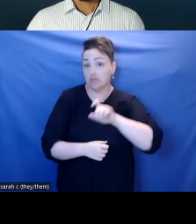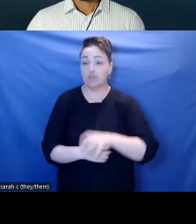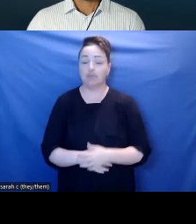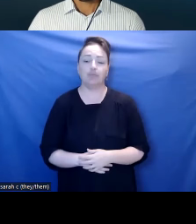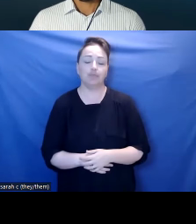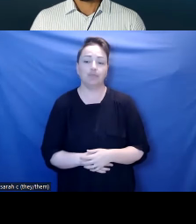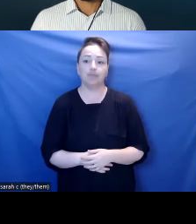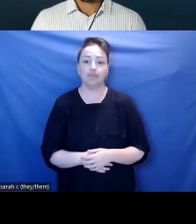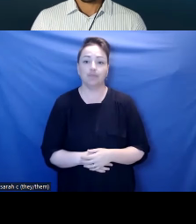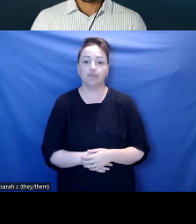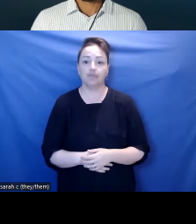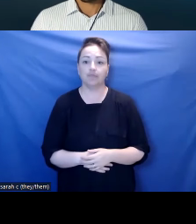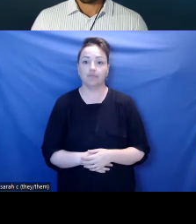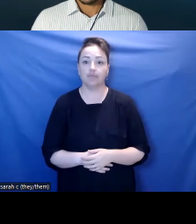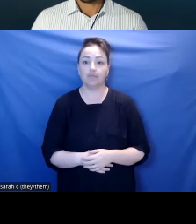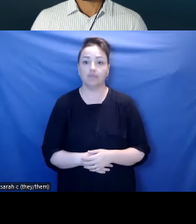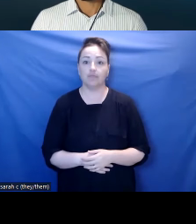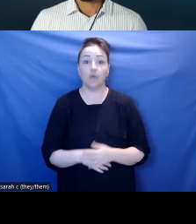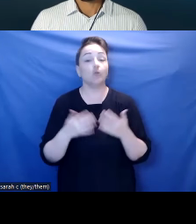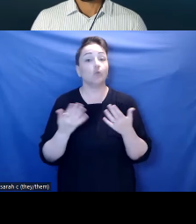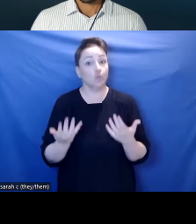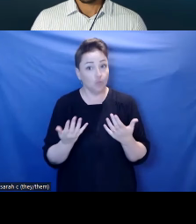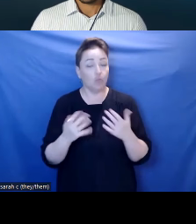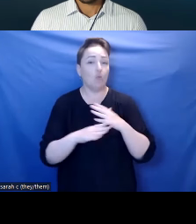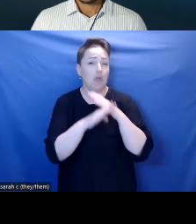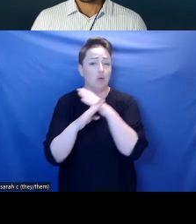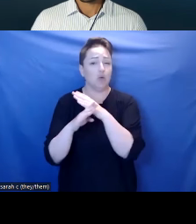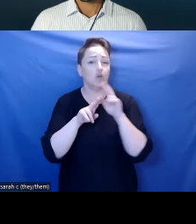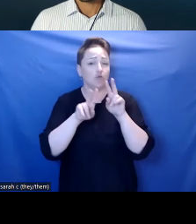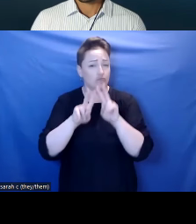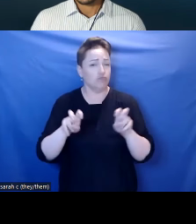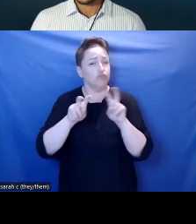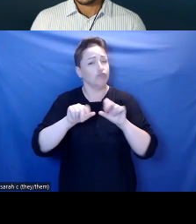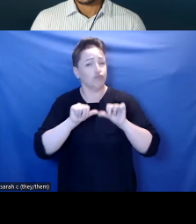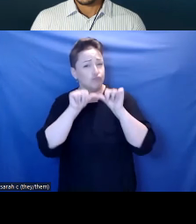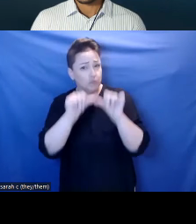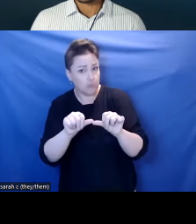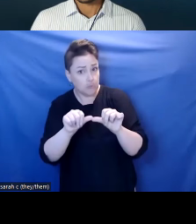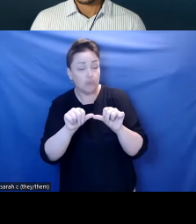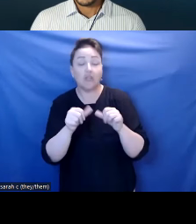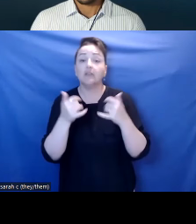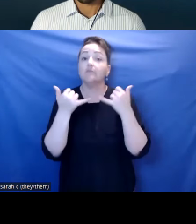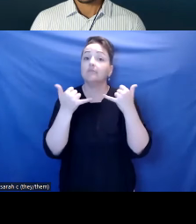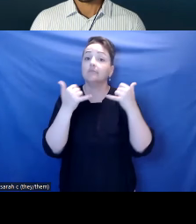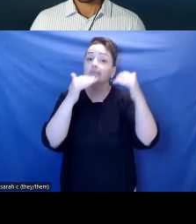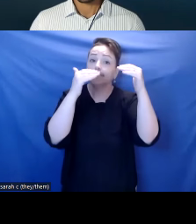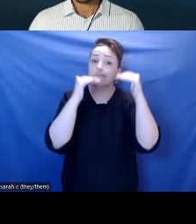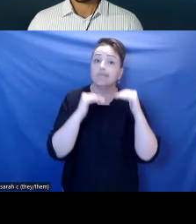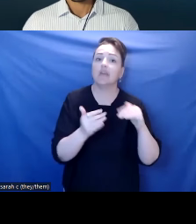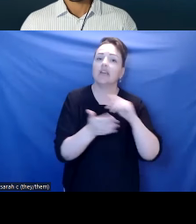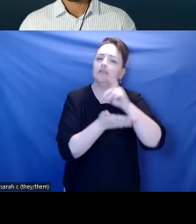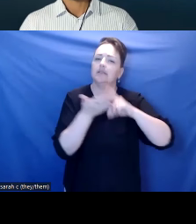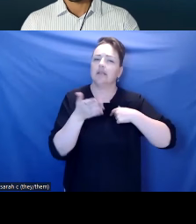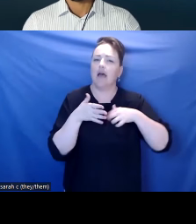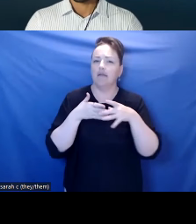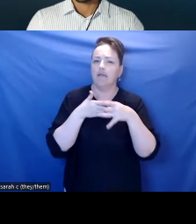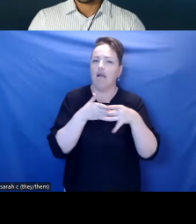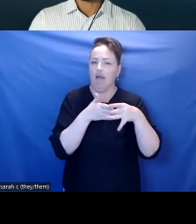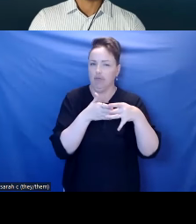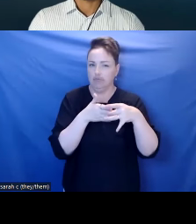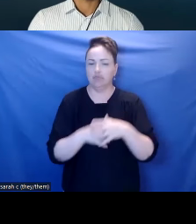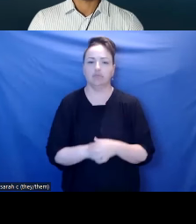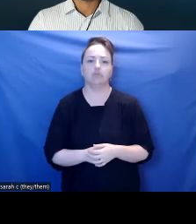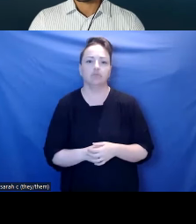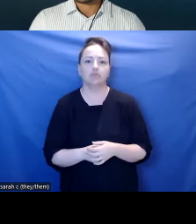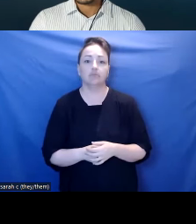So you would continue with your evaluation of the barriers and also start looking at things such as design guidelines, because retail commercial sites are often